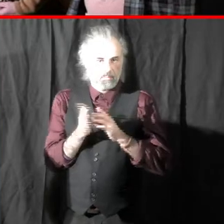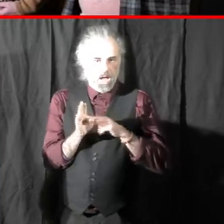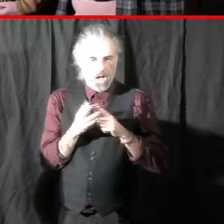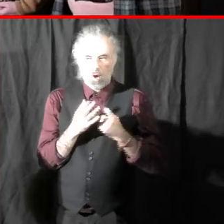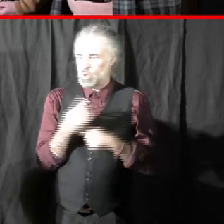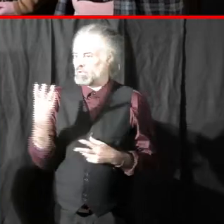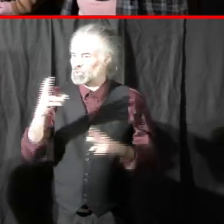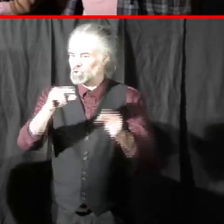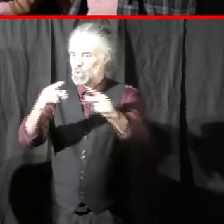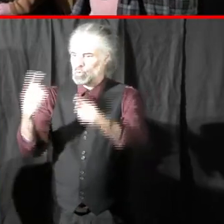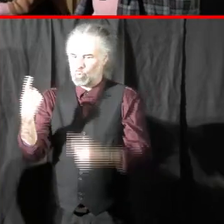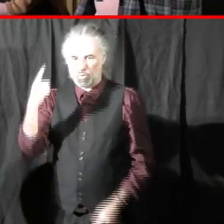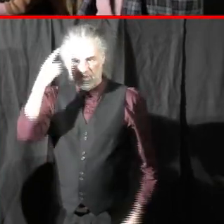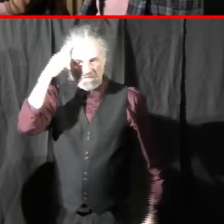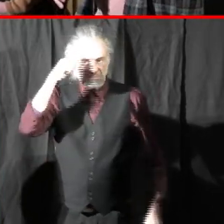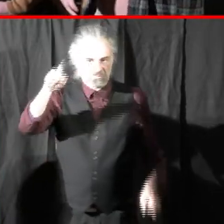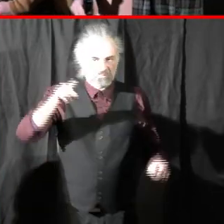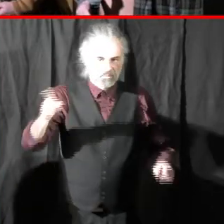is it going to be?